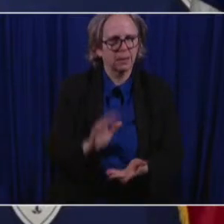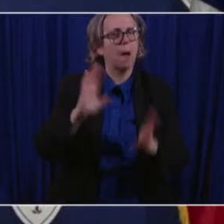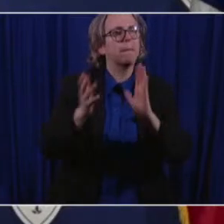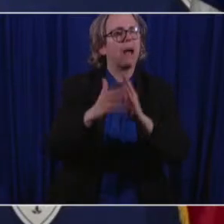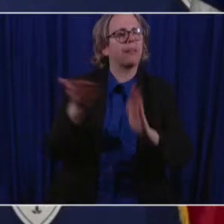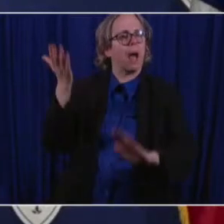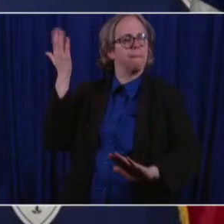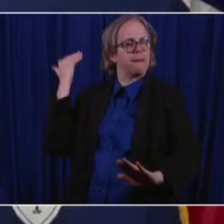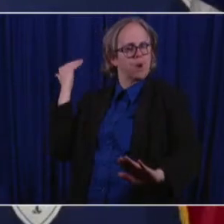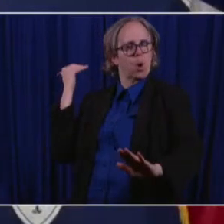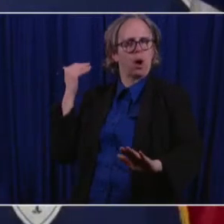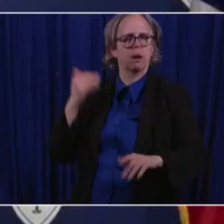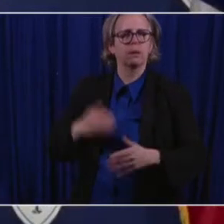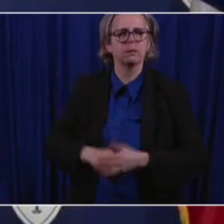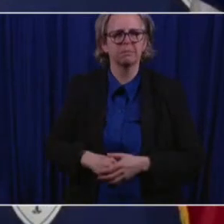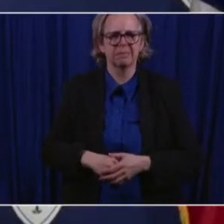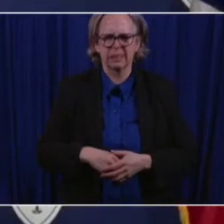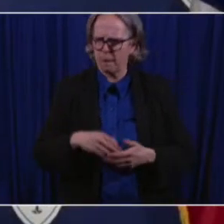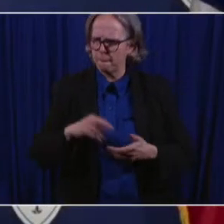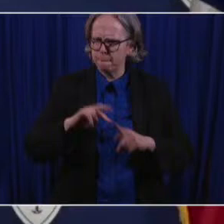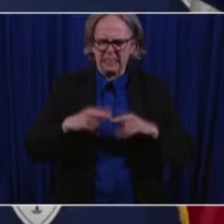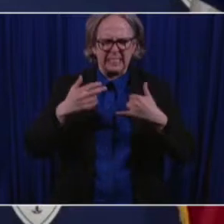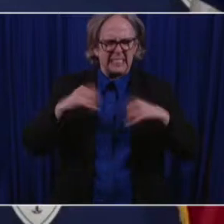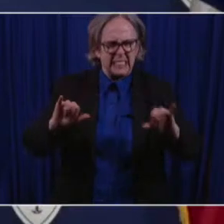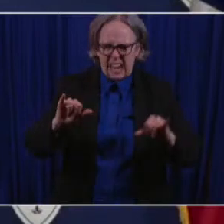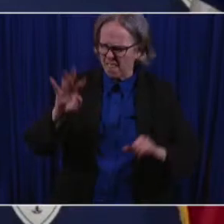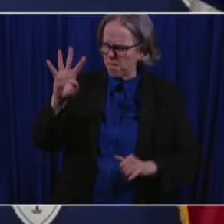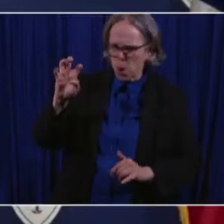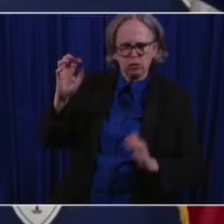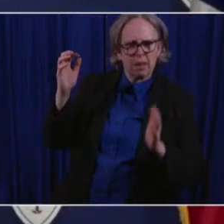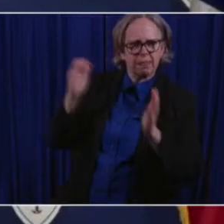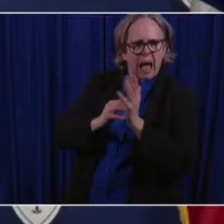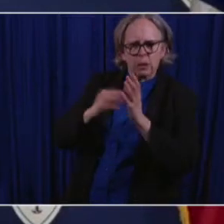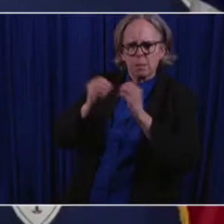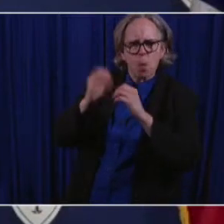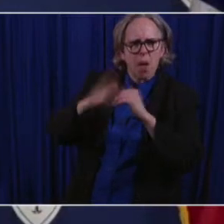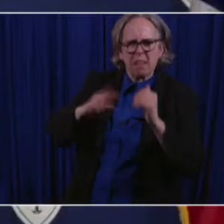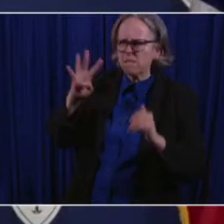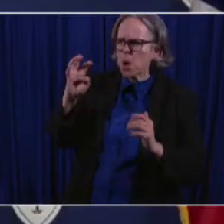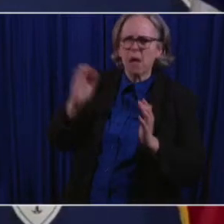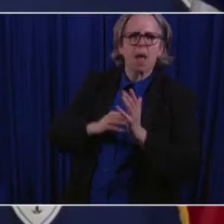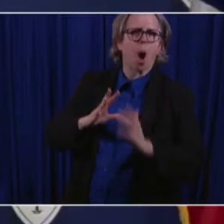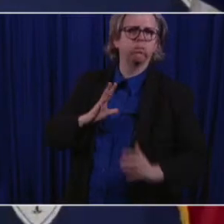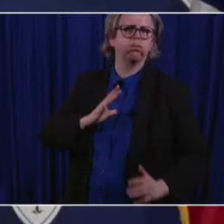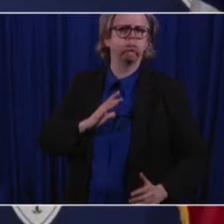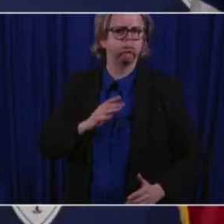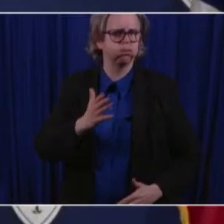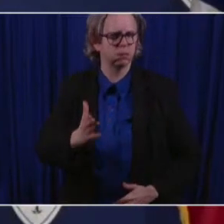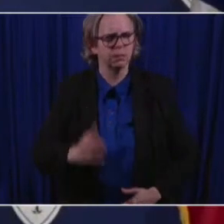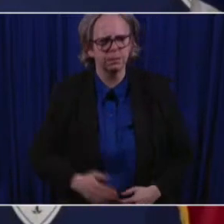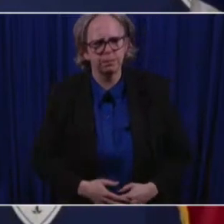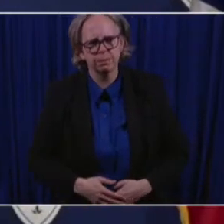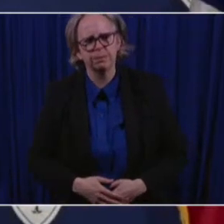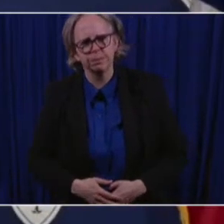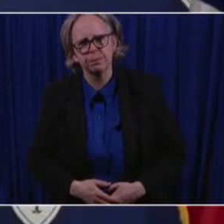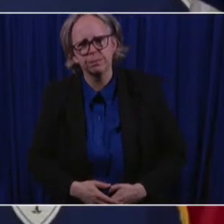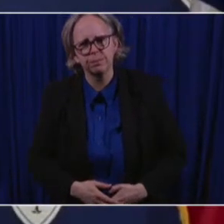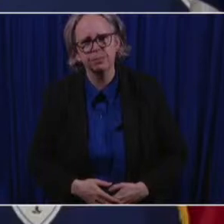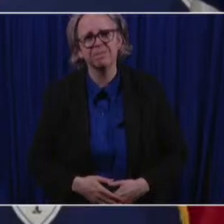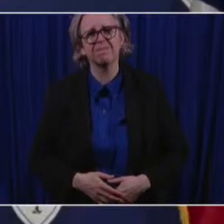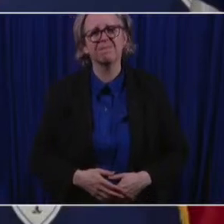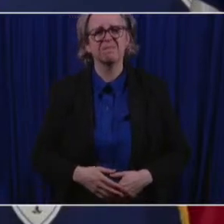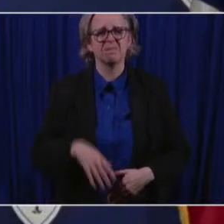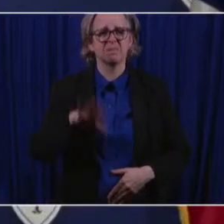spite of that, we're still getting over 400,000 doses. And in regard to what else the state can do, we're very